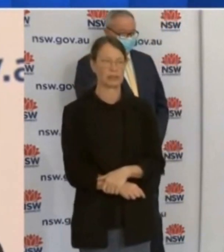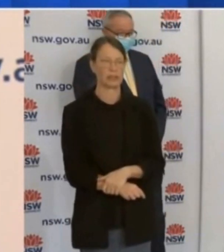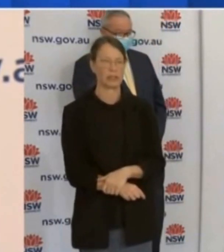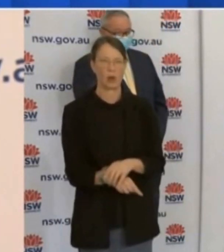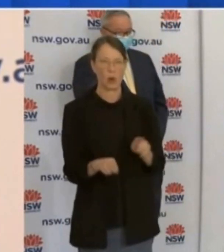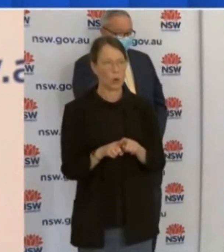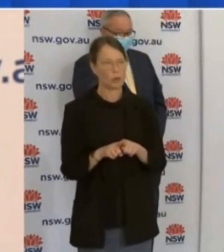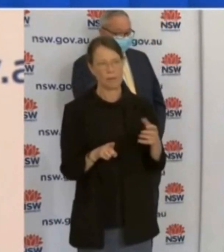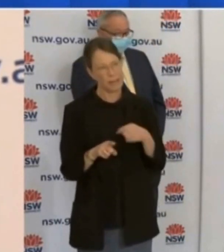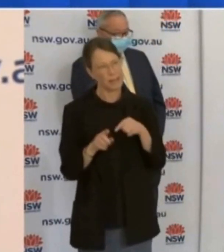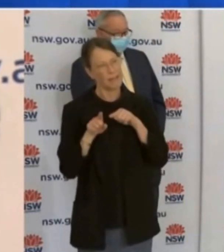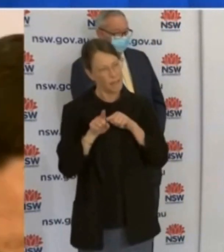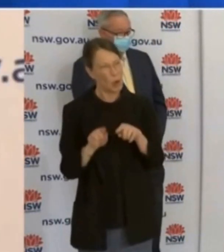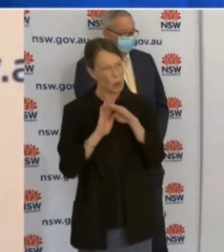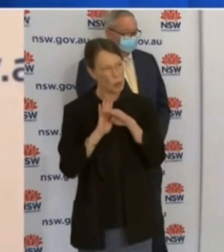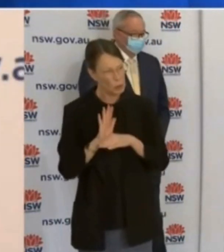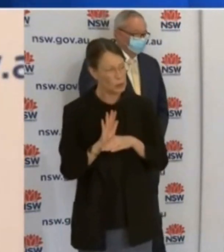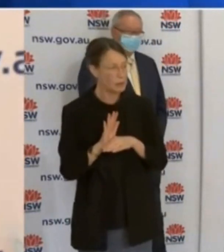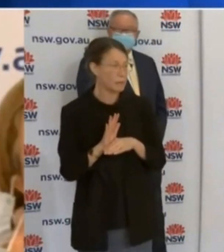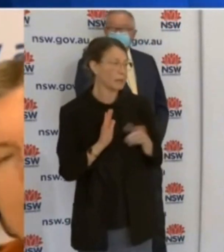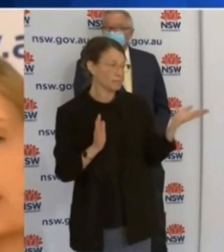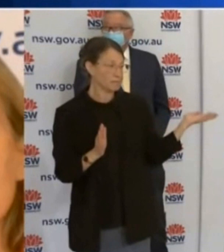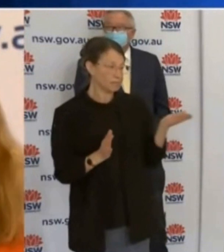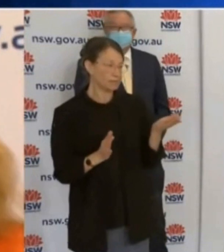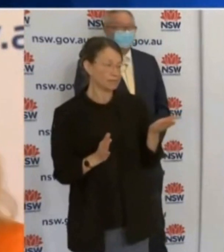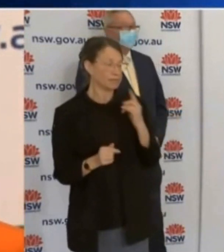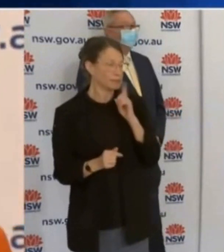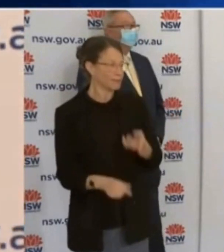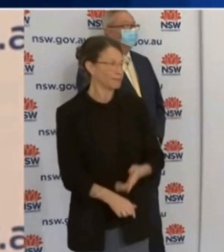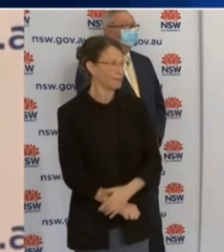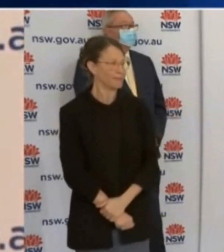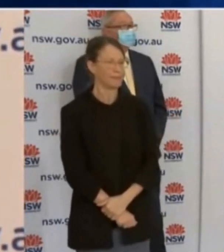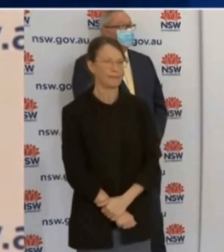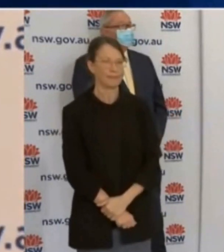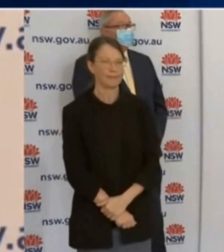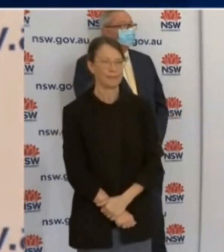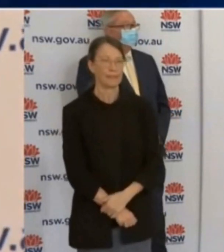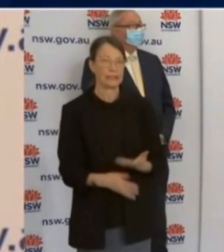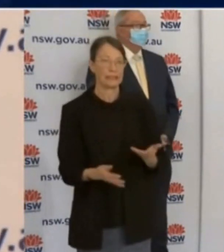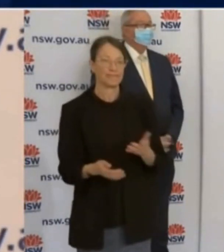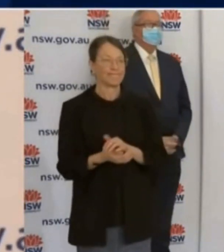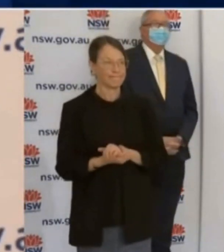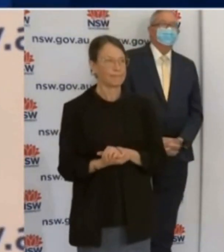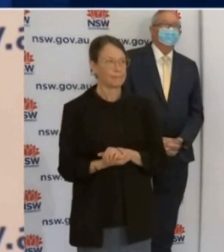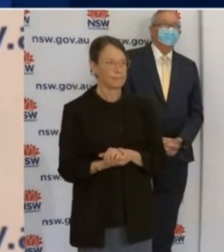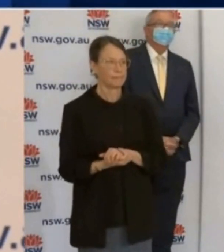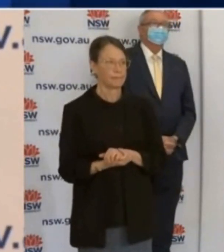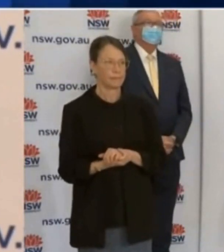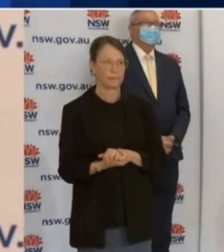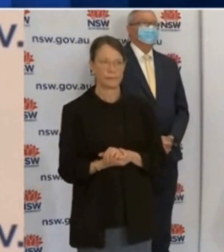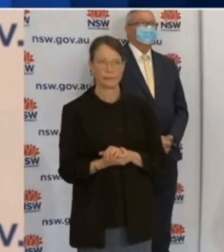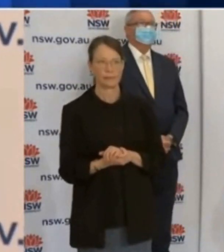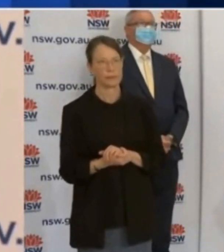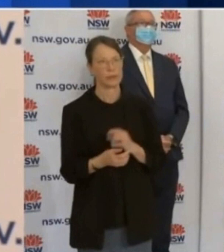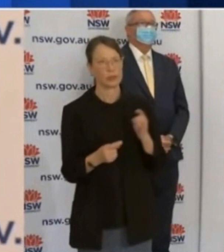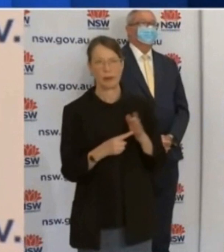I'll ask her to address that. So in general terms, we need to further